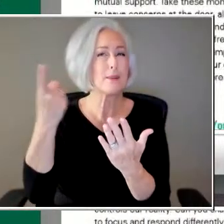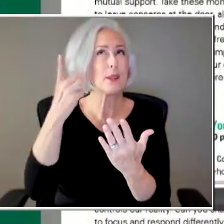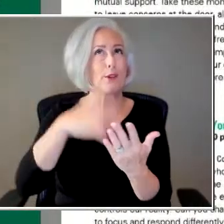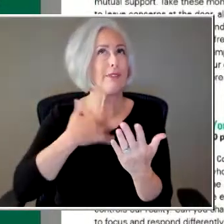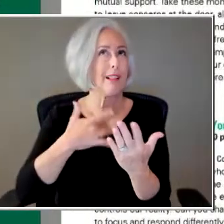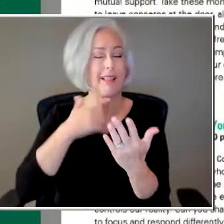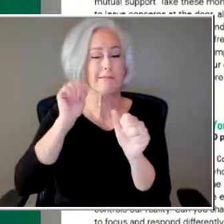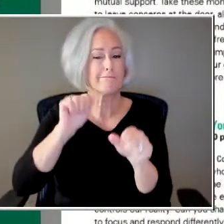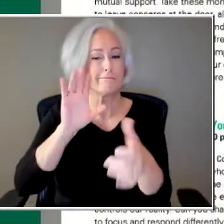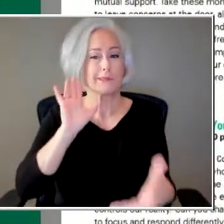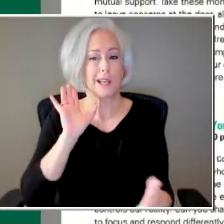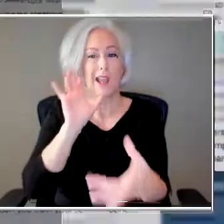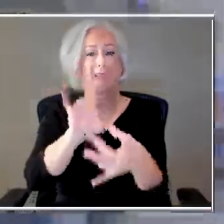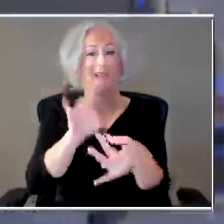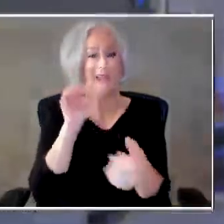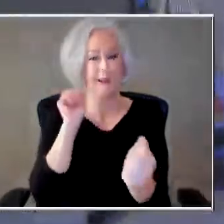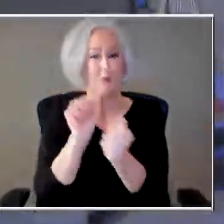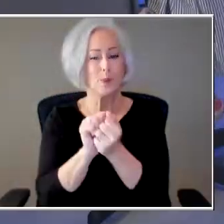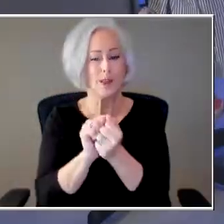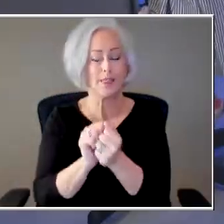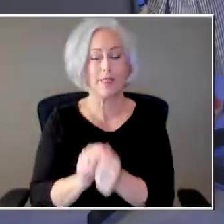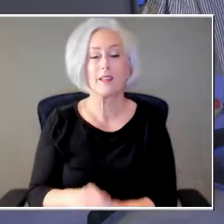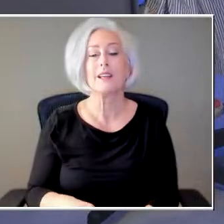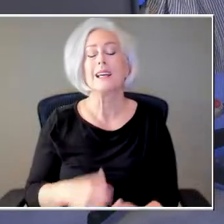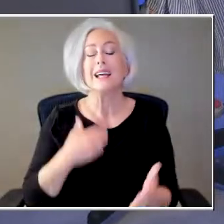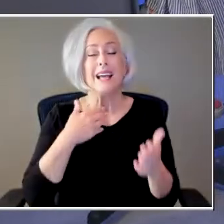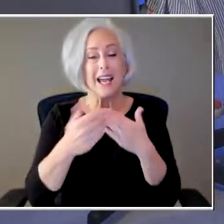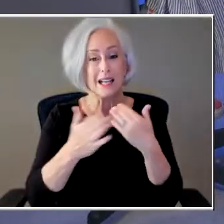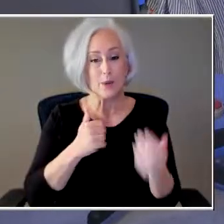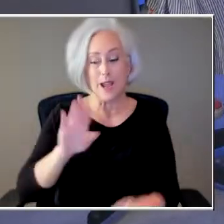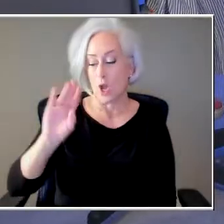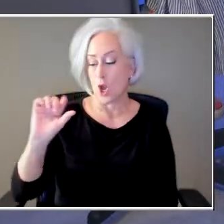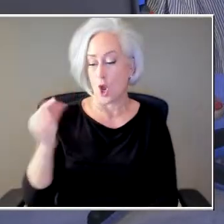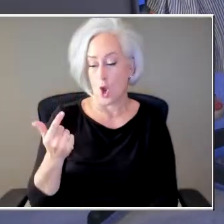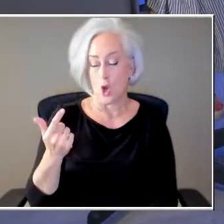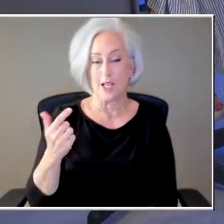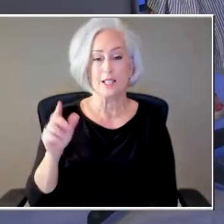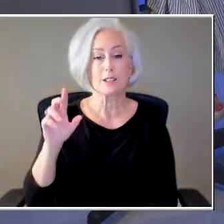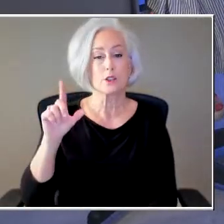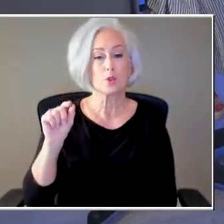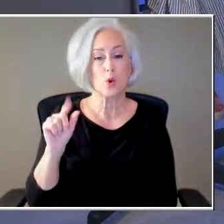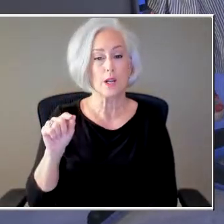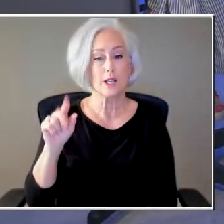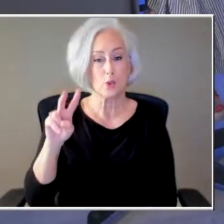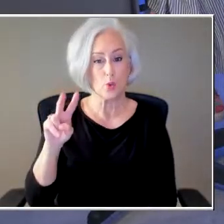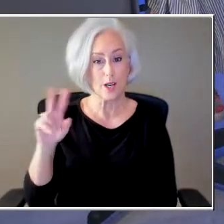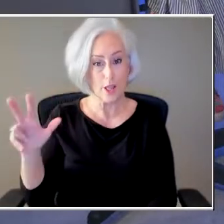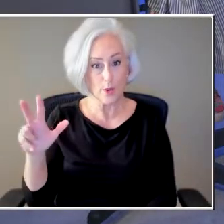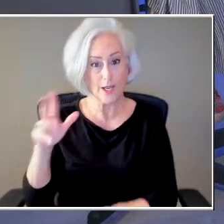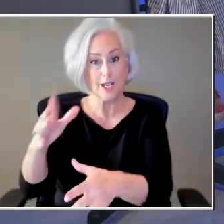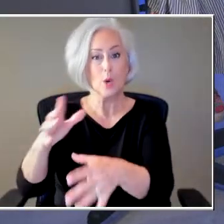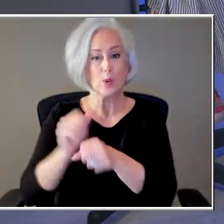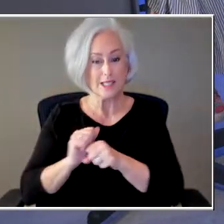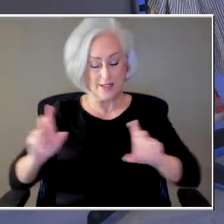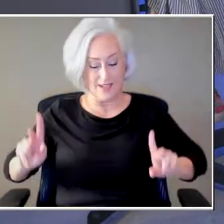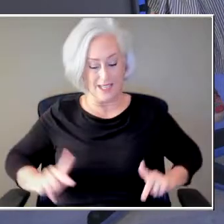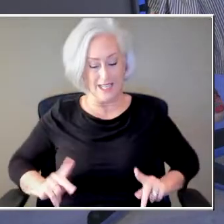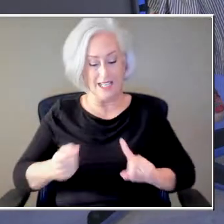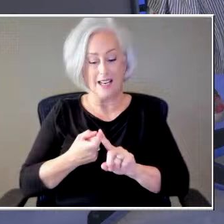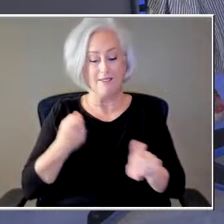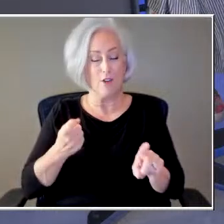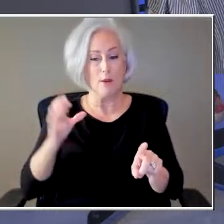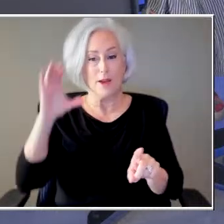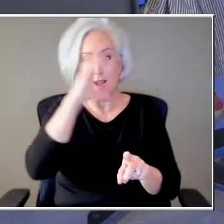to August 2023, you finally received this kidney, and it was from a complete stranger who was just, I don't